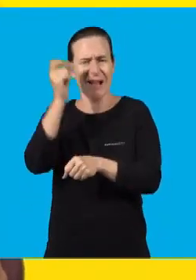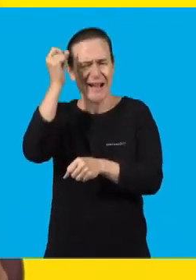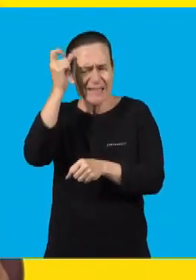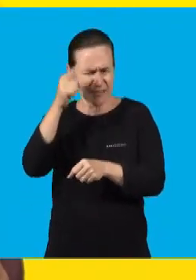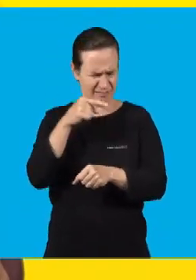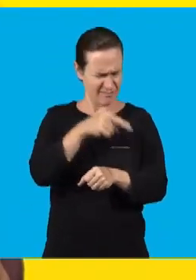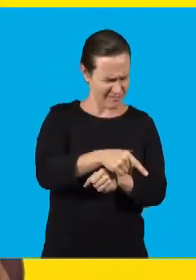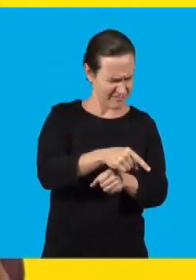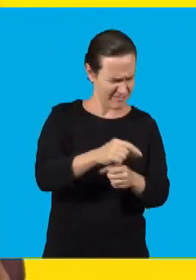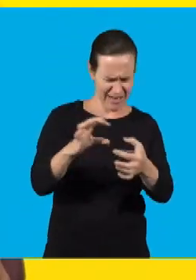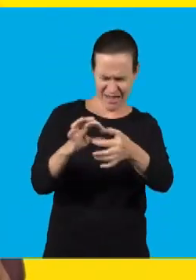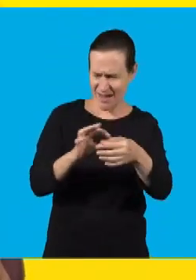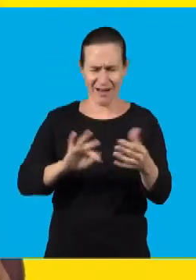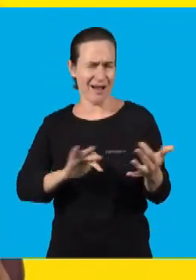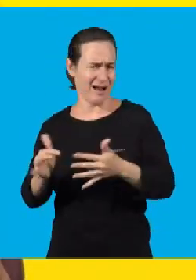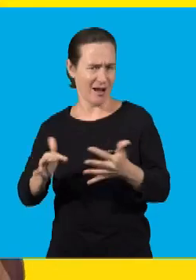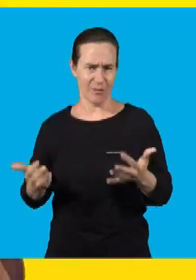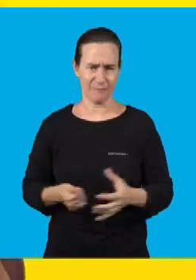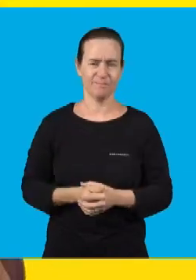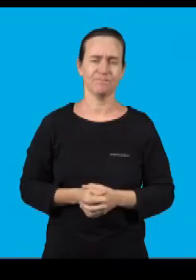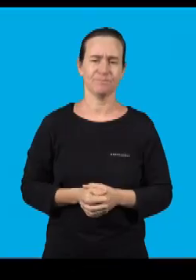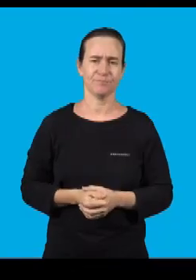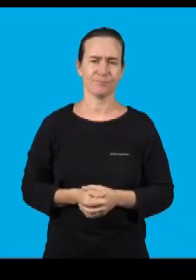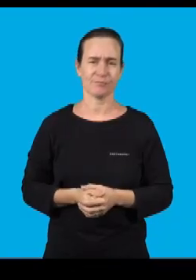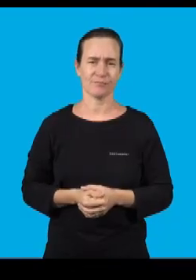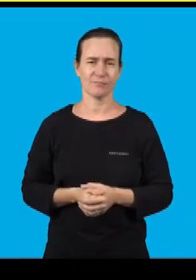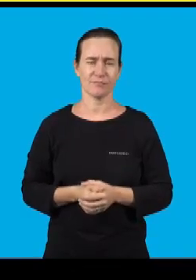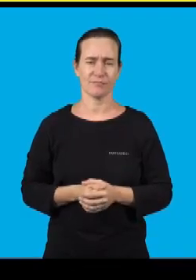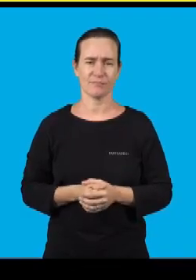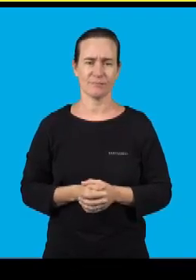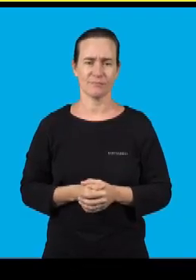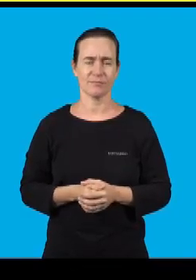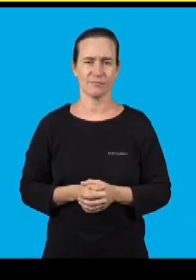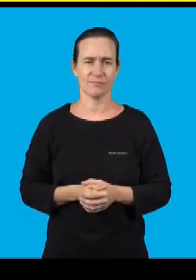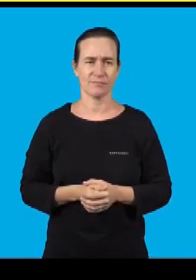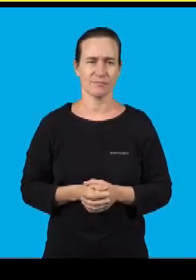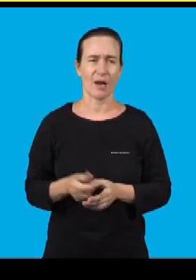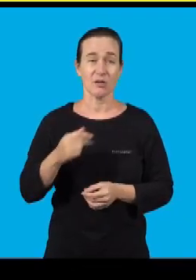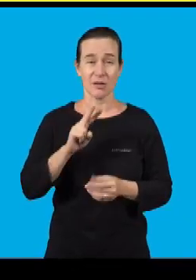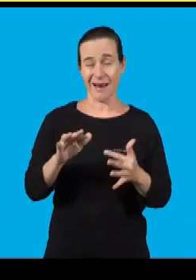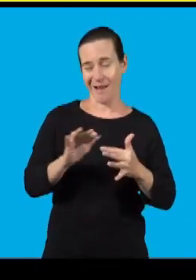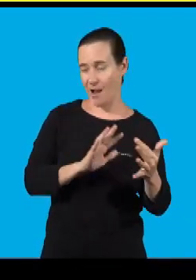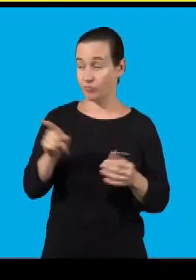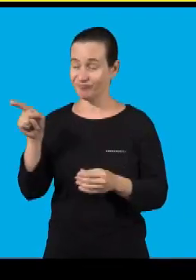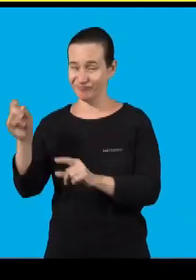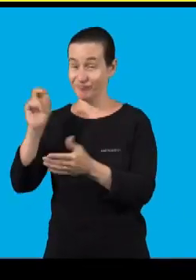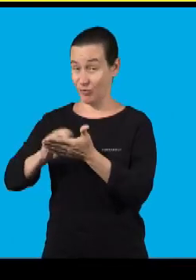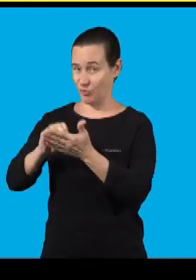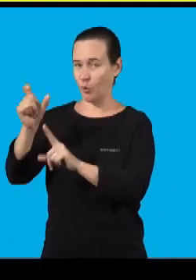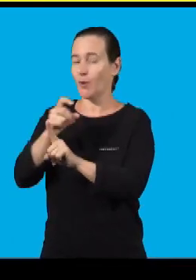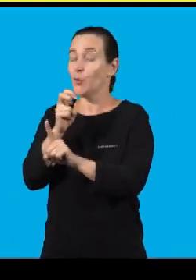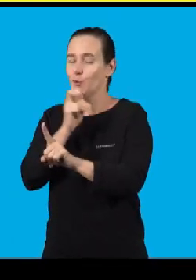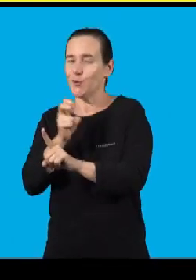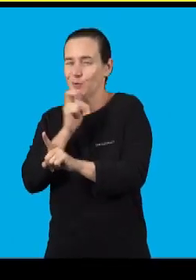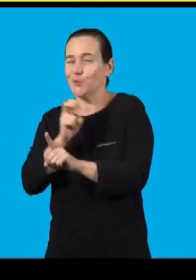logical connections, all right, as the events unfold in the novel. So let's look at how manipulation